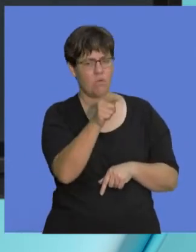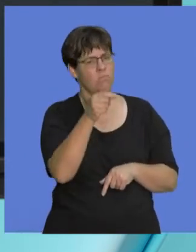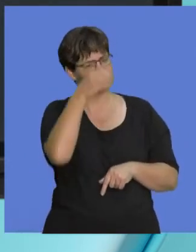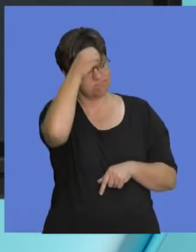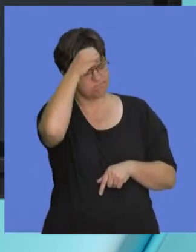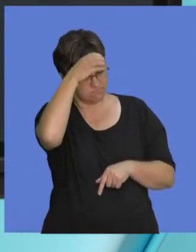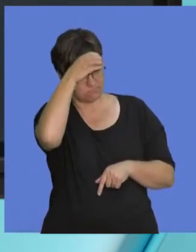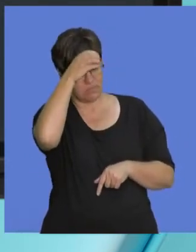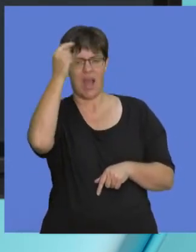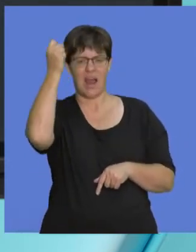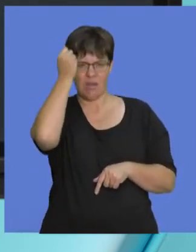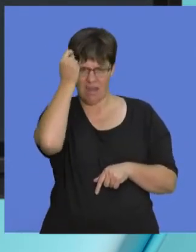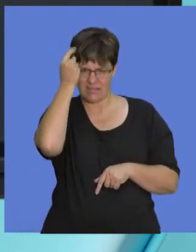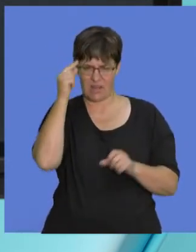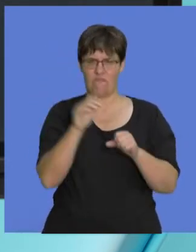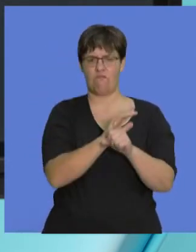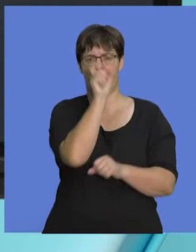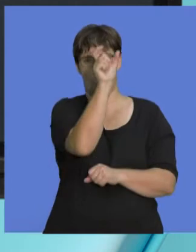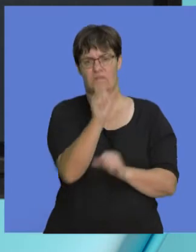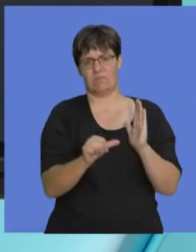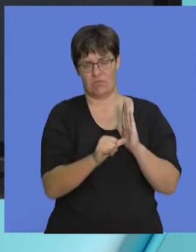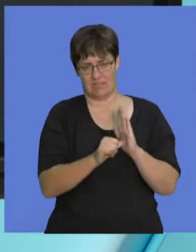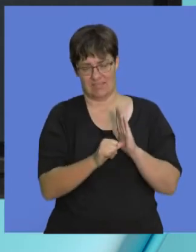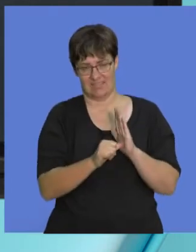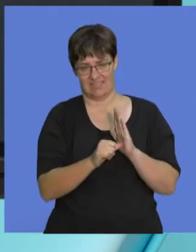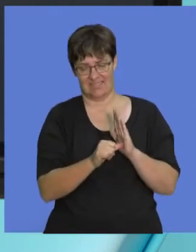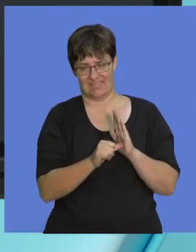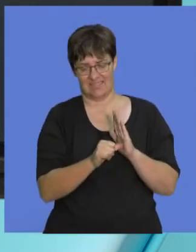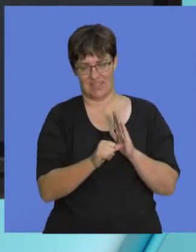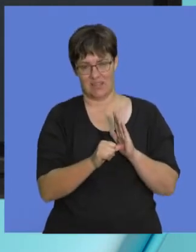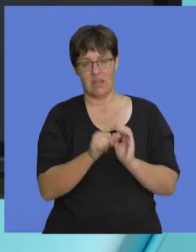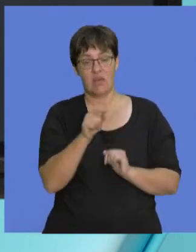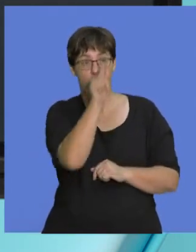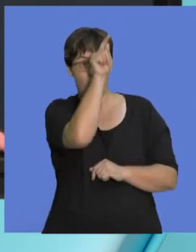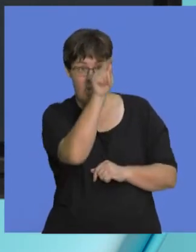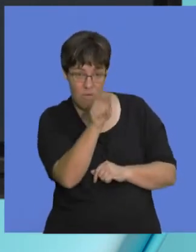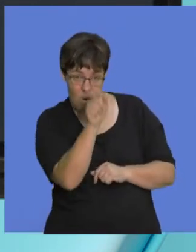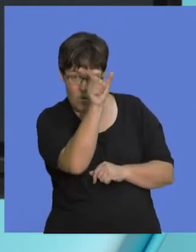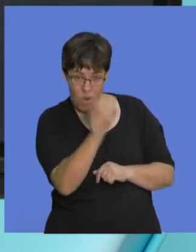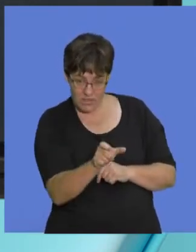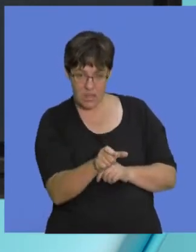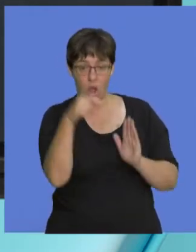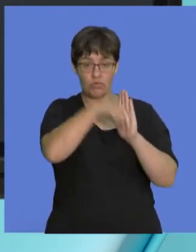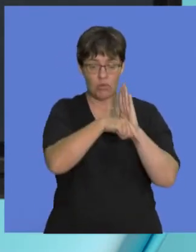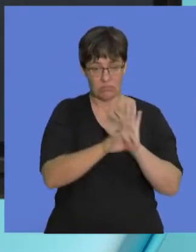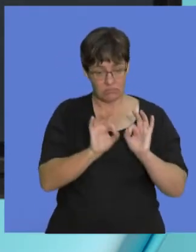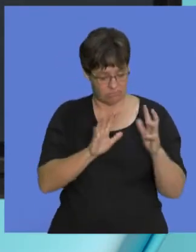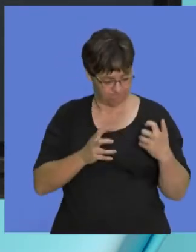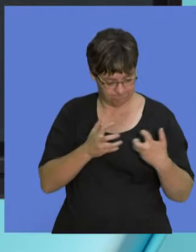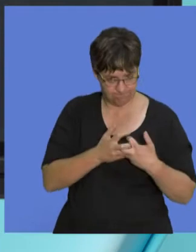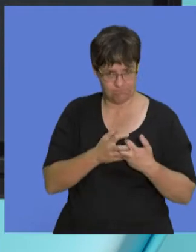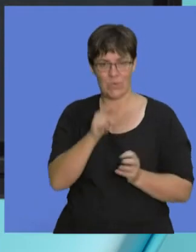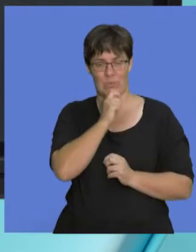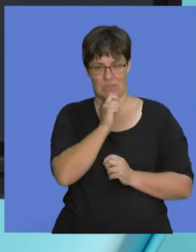very comfortable with the keywords in the definition, and we need to use the keywords in the correct context. That cannot